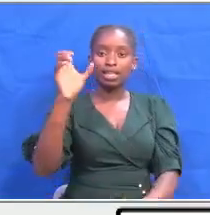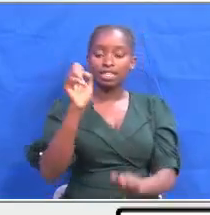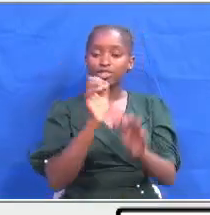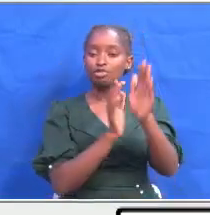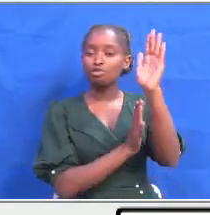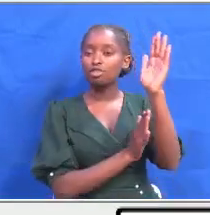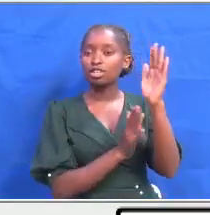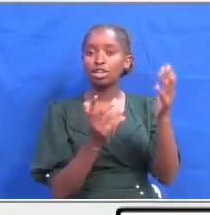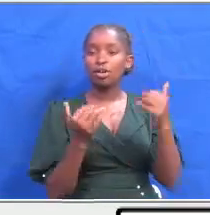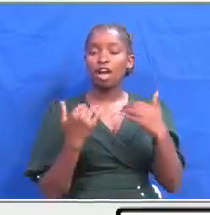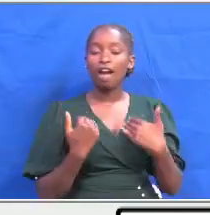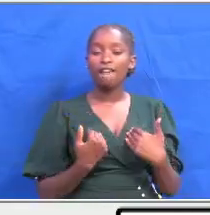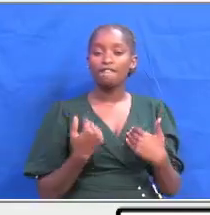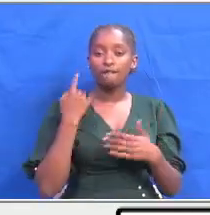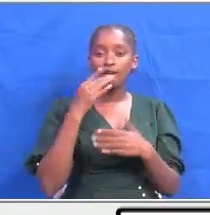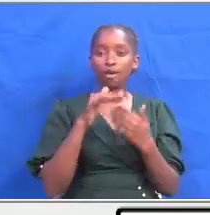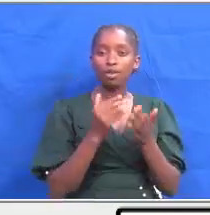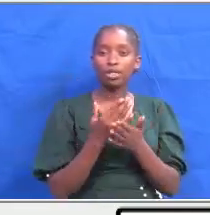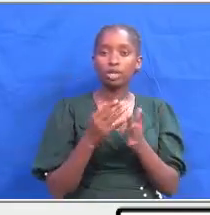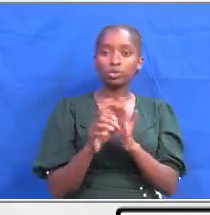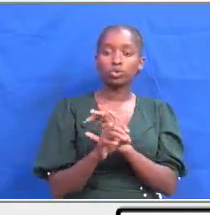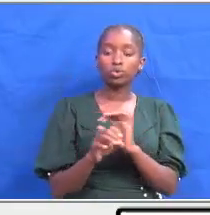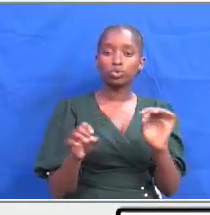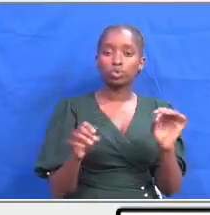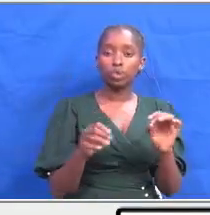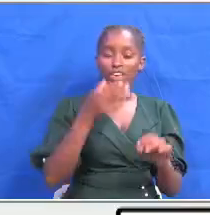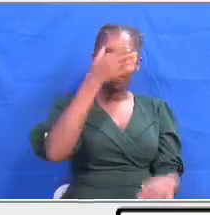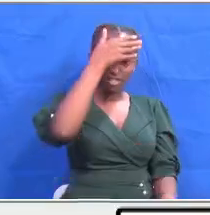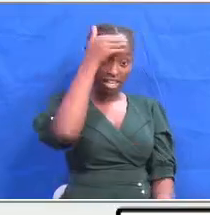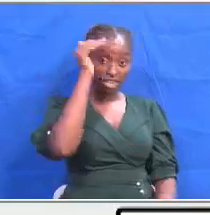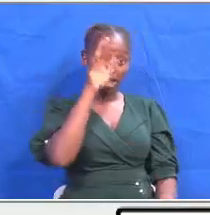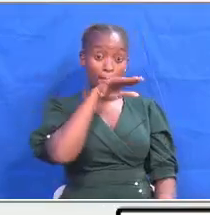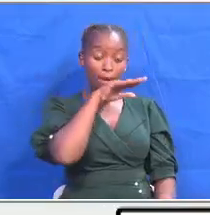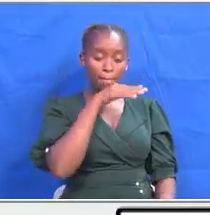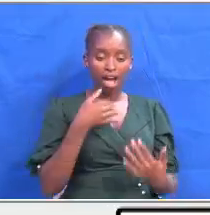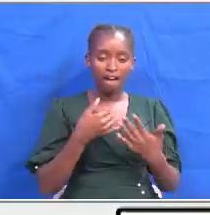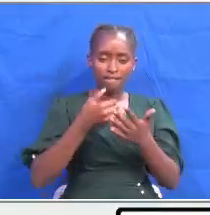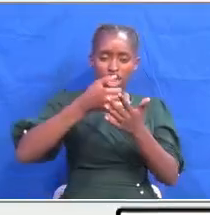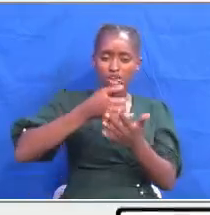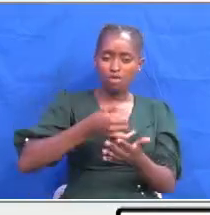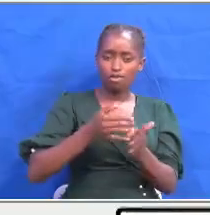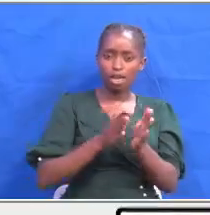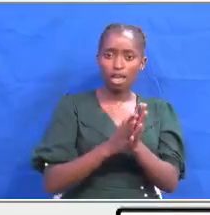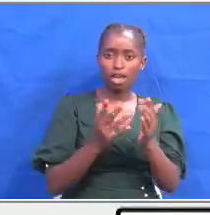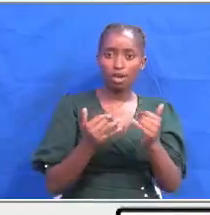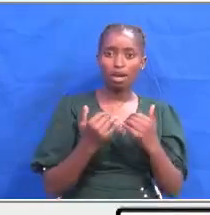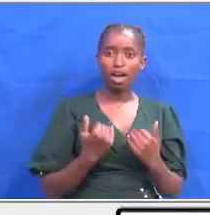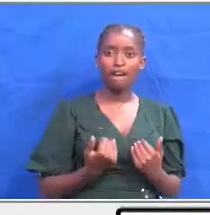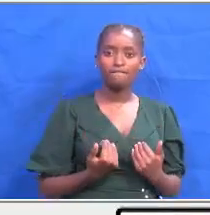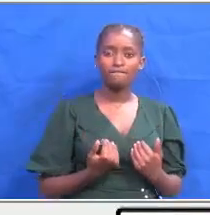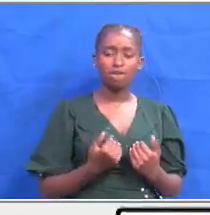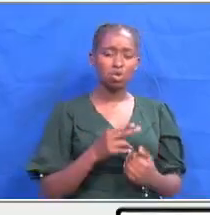a front runner right now. In fact, I think that Raila Odinga has come into the mix and is probably